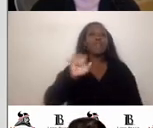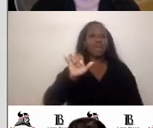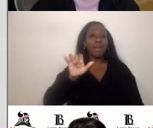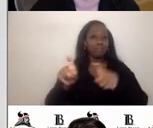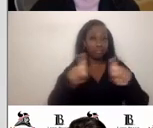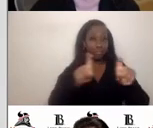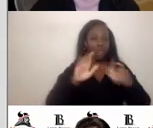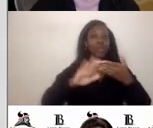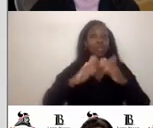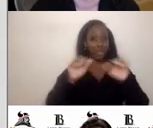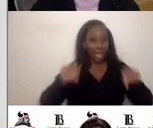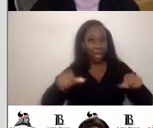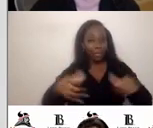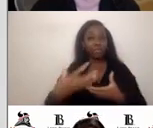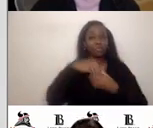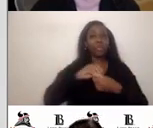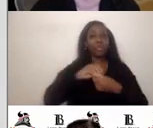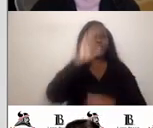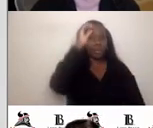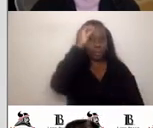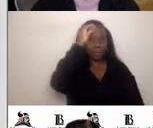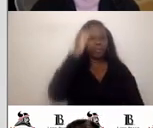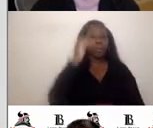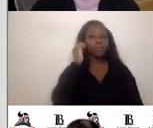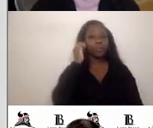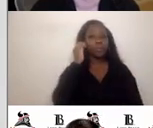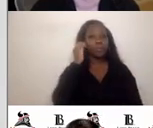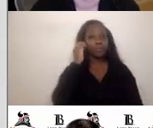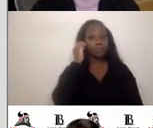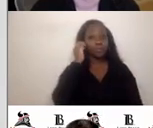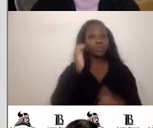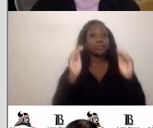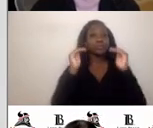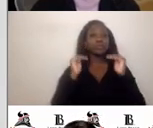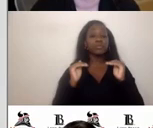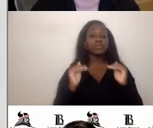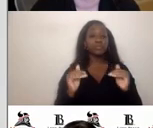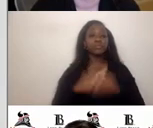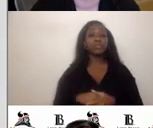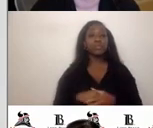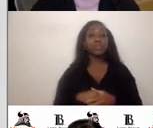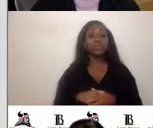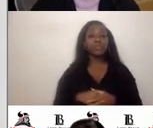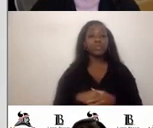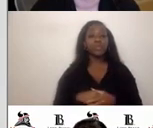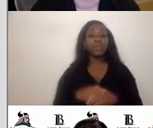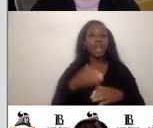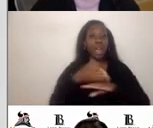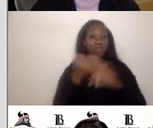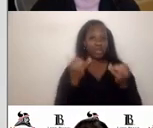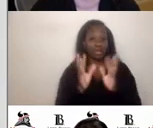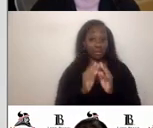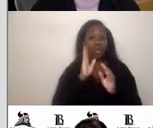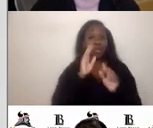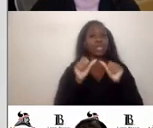input. Following the conclusion of this forum, we will continue with Redistricting Partners and their